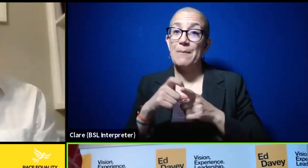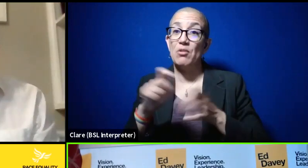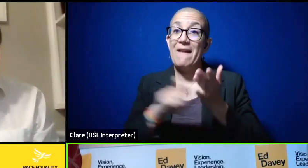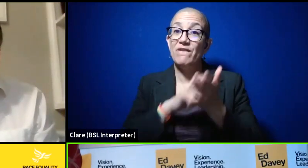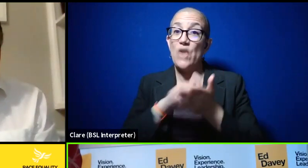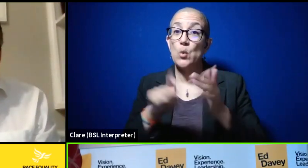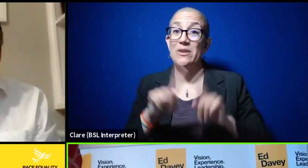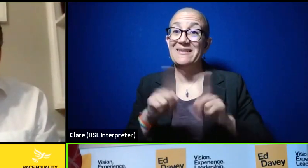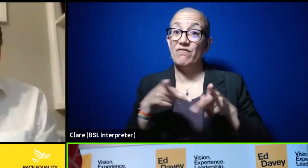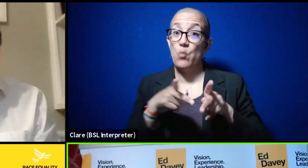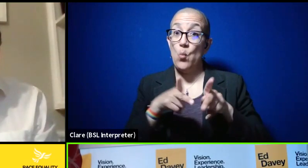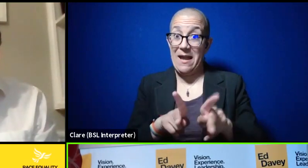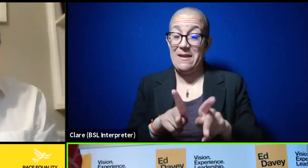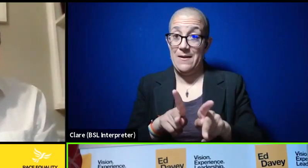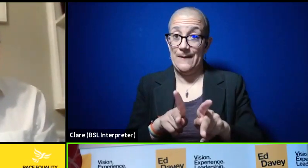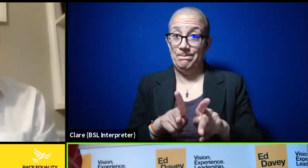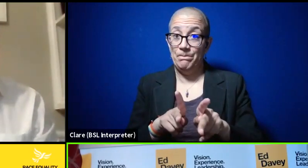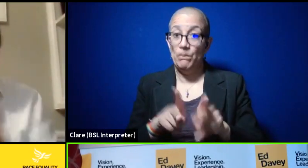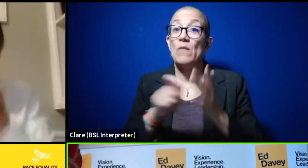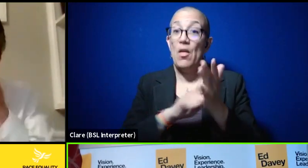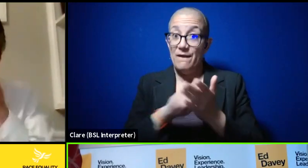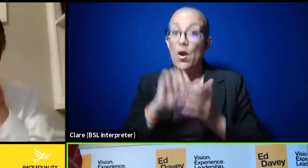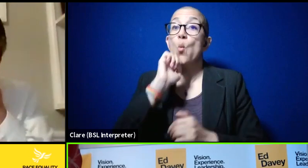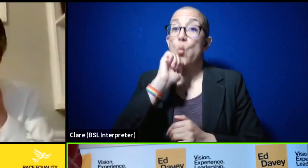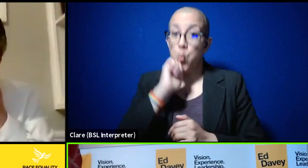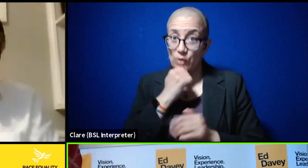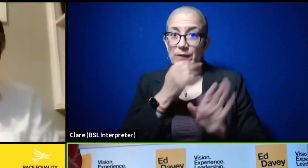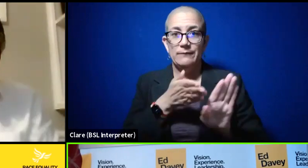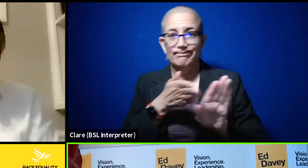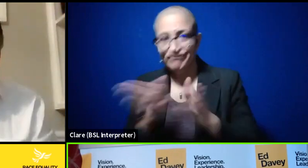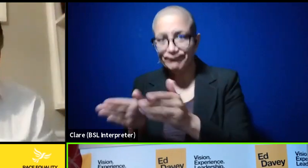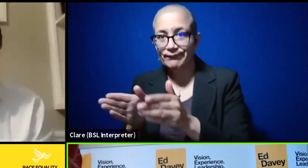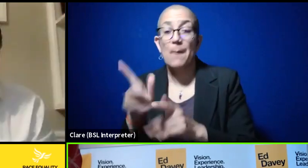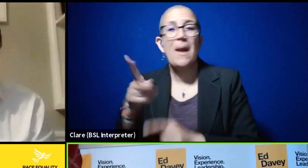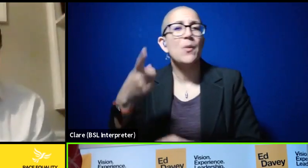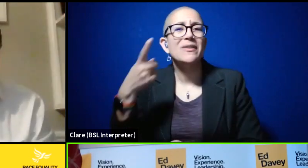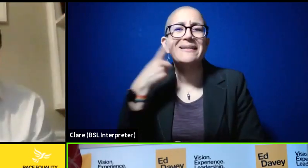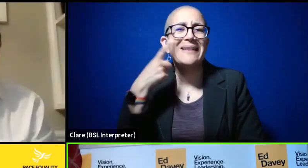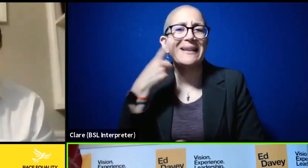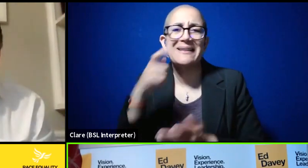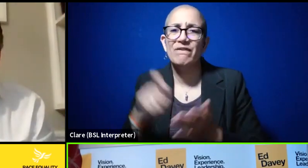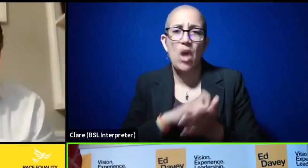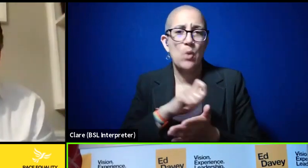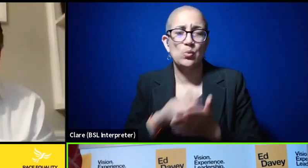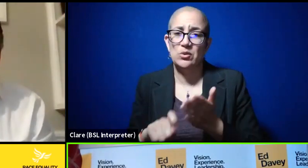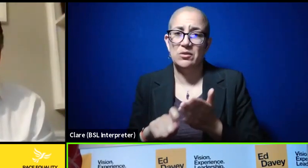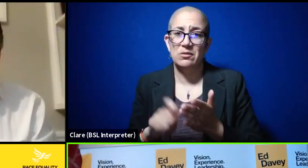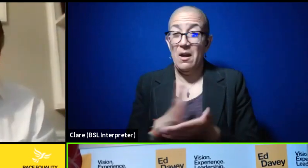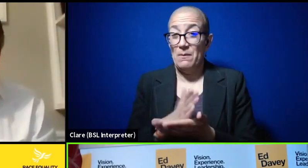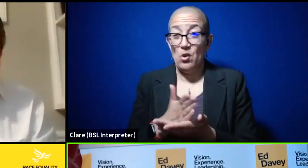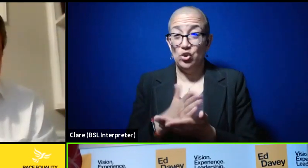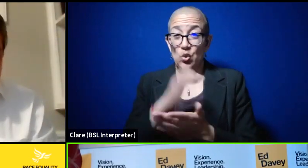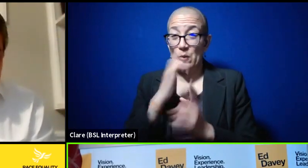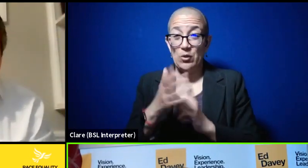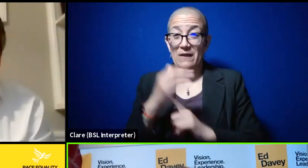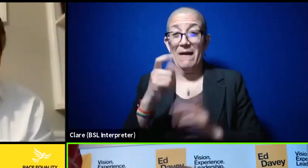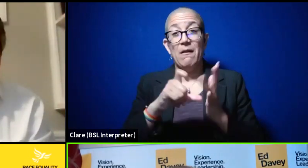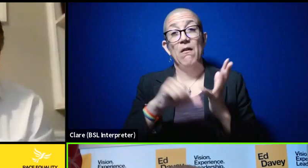ways, the vote would have gone a different way. But it was an indicative vote, Roderick. It's no sure that we'd have ended up with a